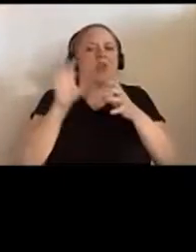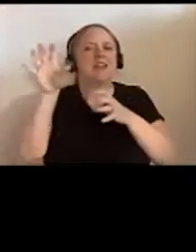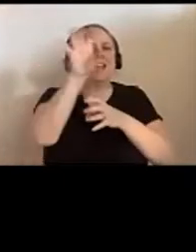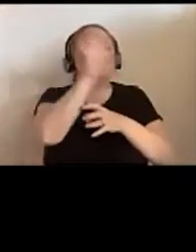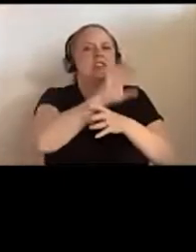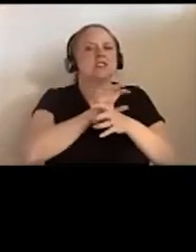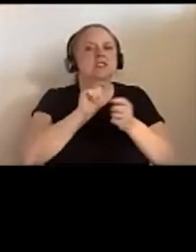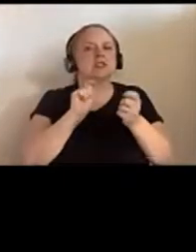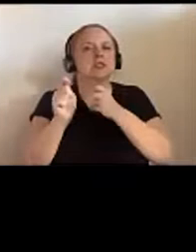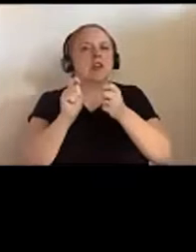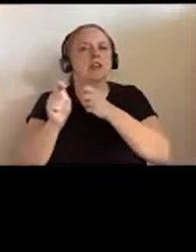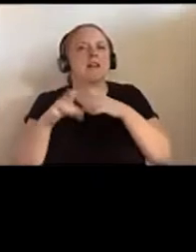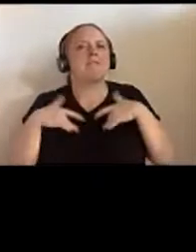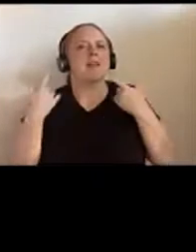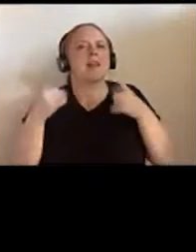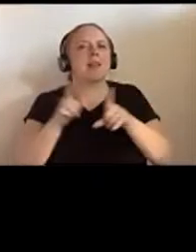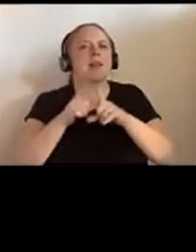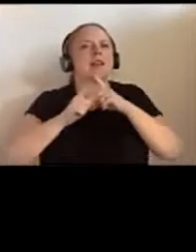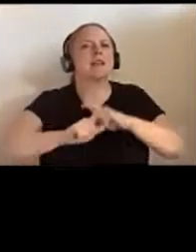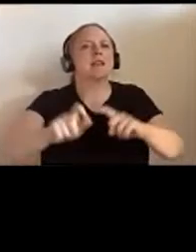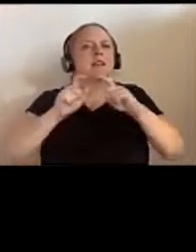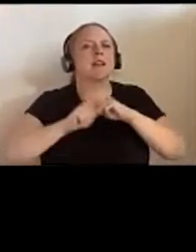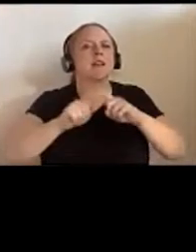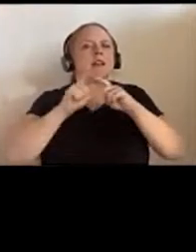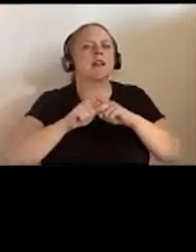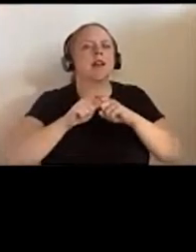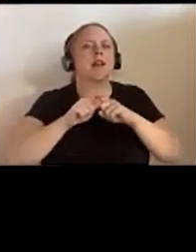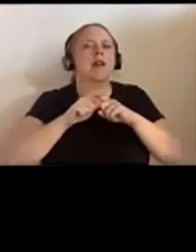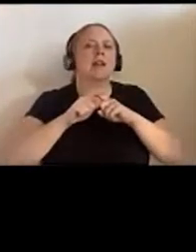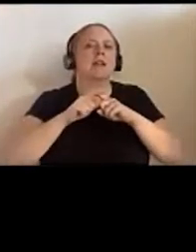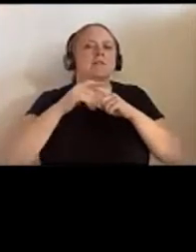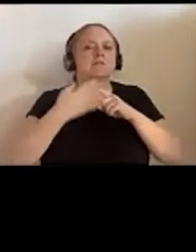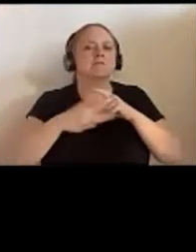I feel like it's this constant ebb and flow of creation